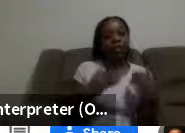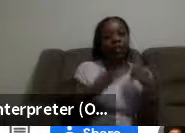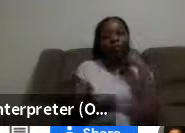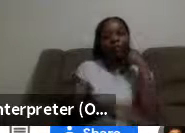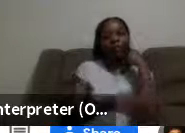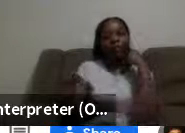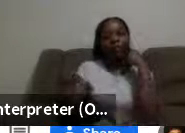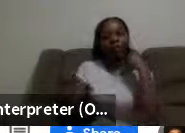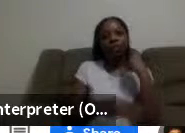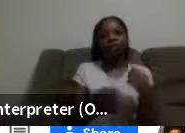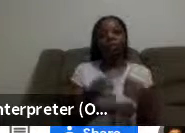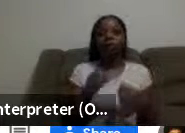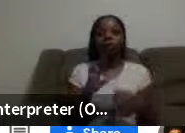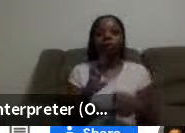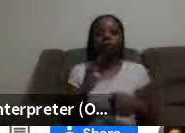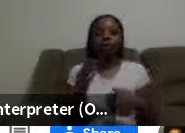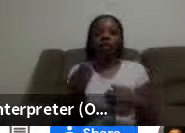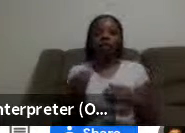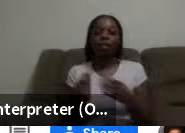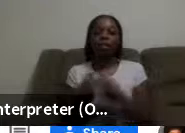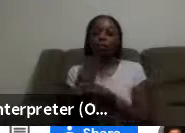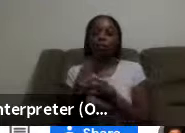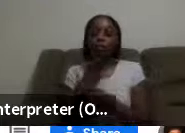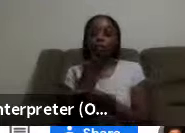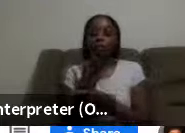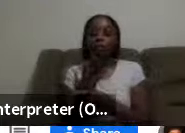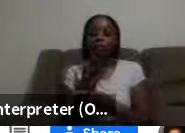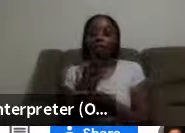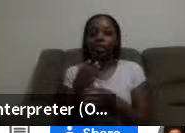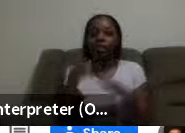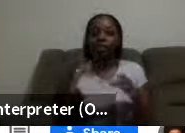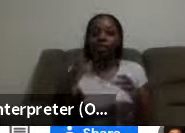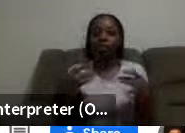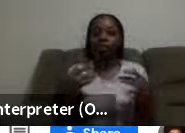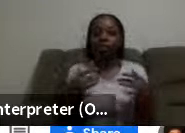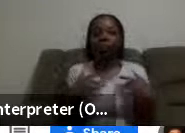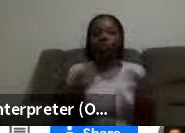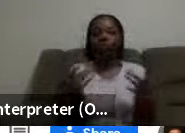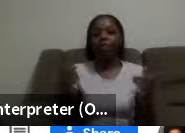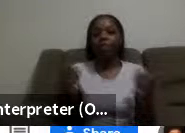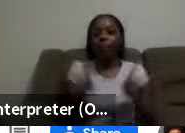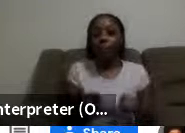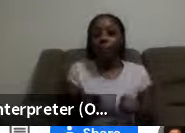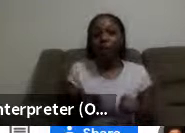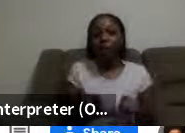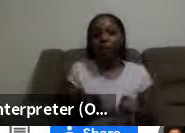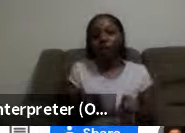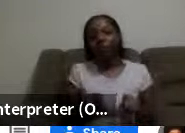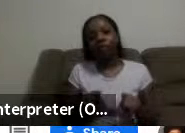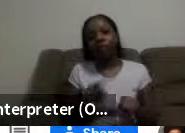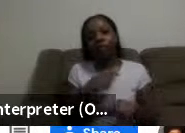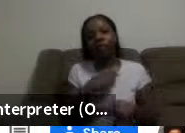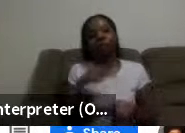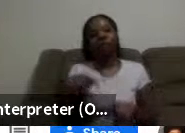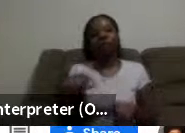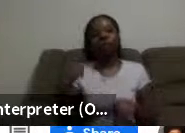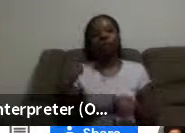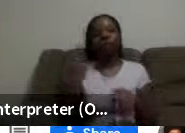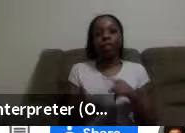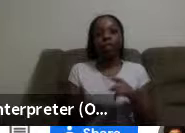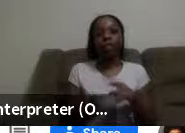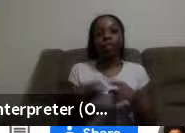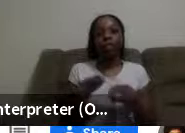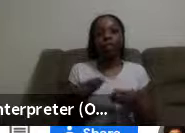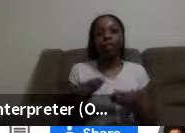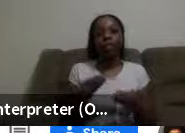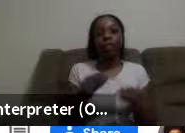spring club events, when different groups and organizations are recruiting and attracting members. We aren't able to provide funds to these student